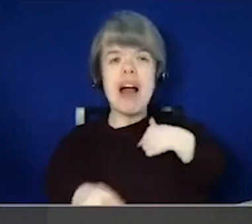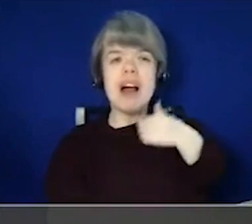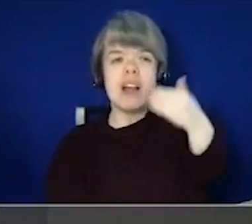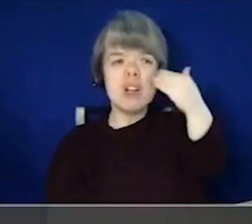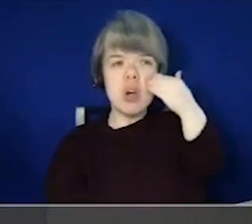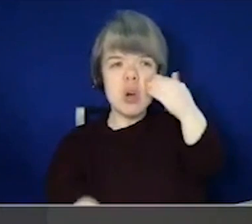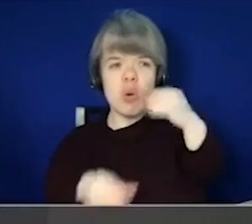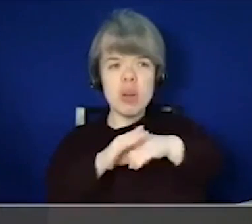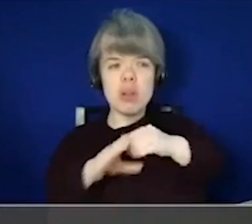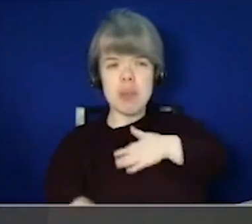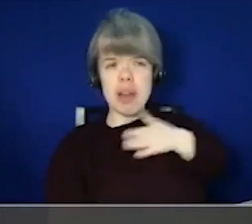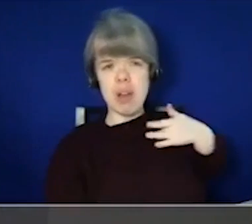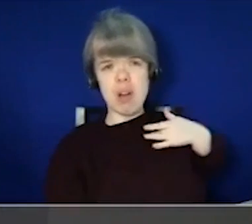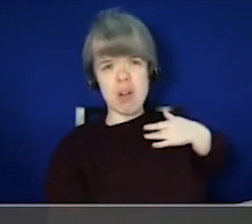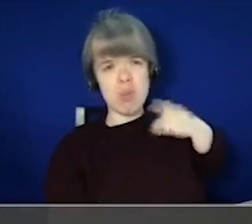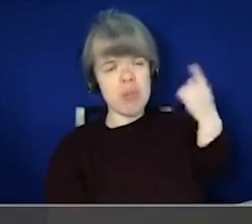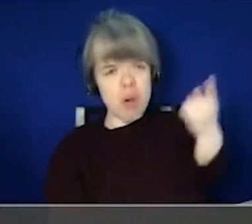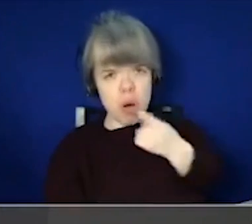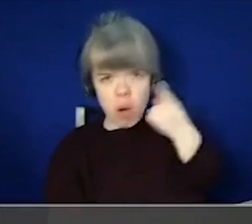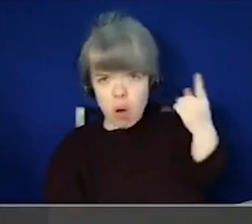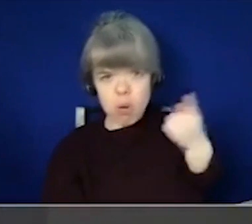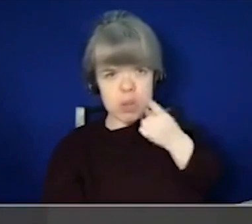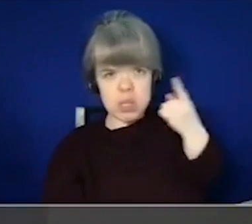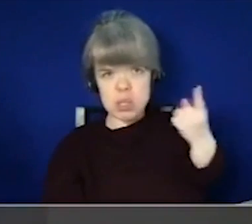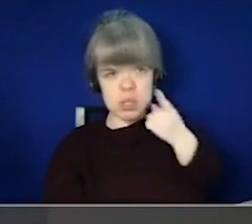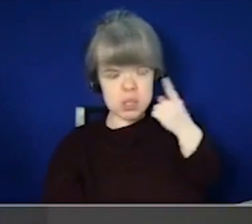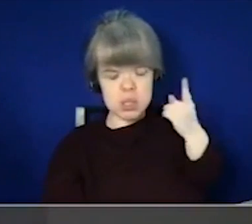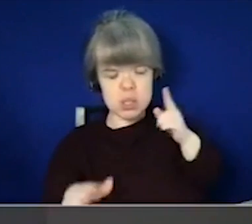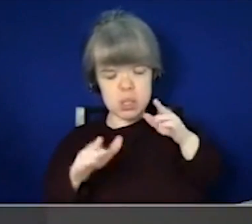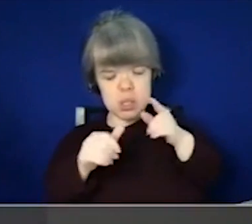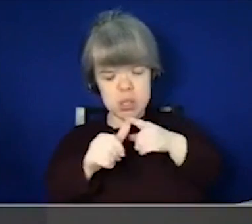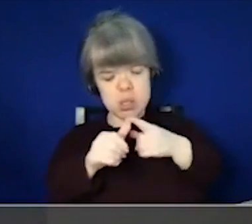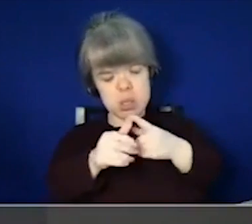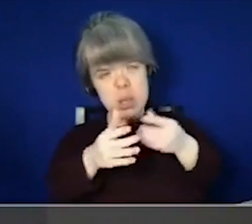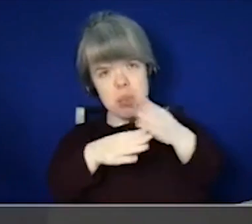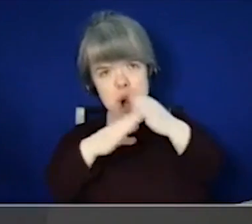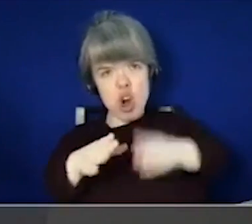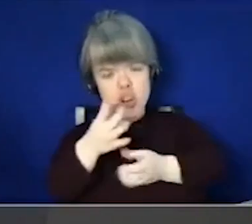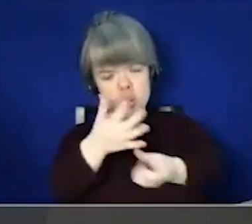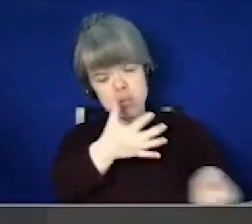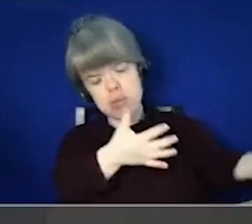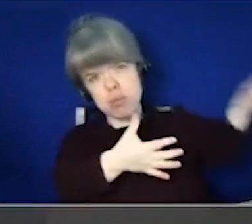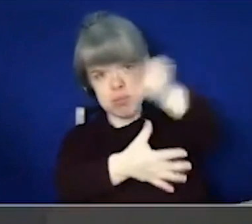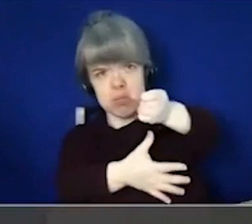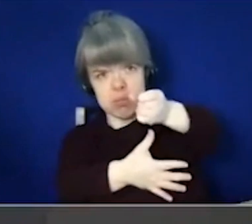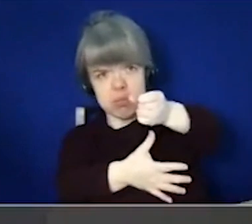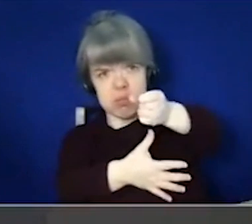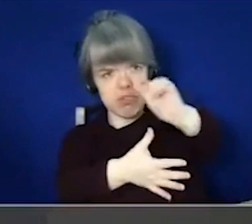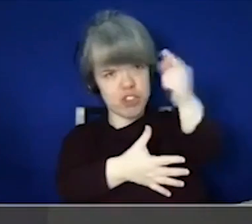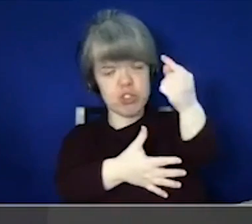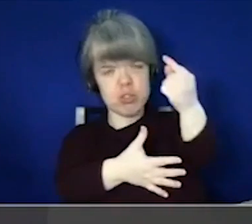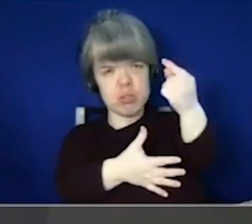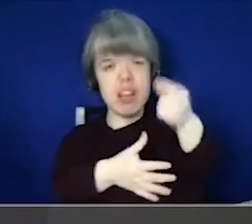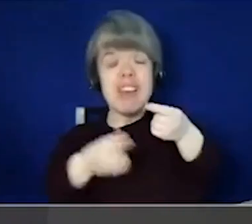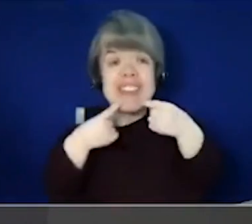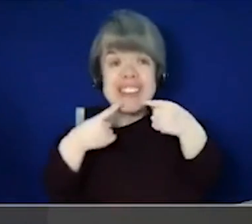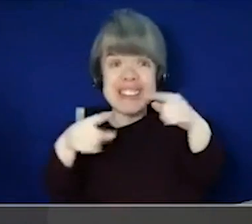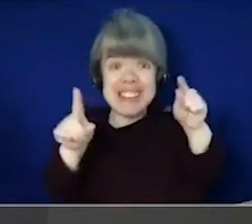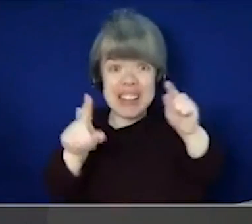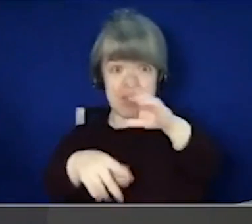be allowed to offer any new benefit to a store that has voted for a union that's in the collective bargaining